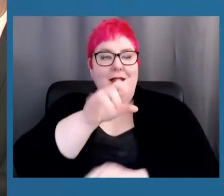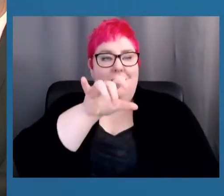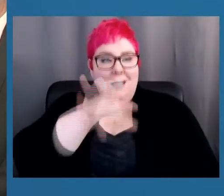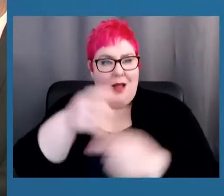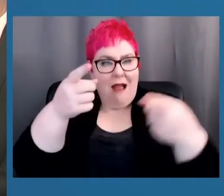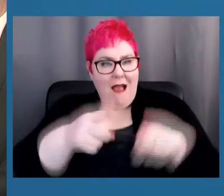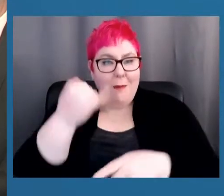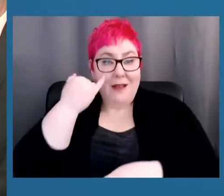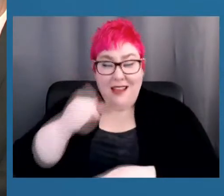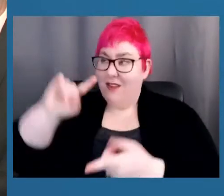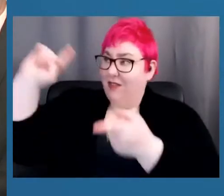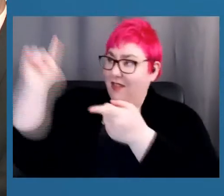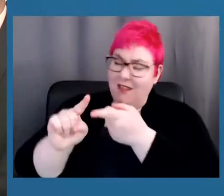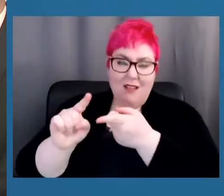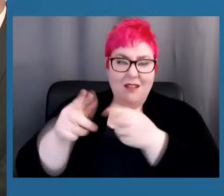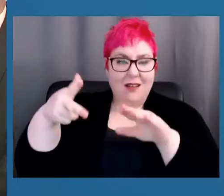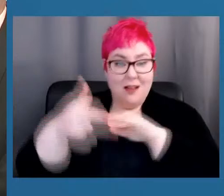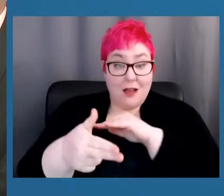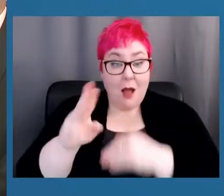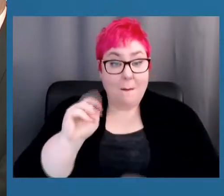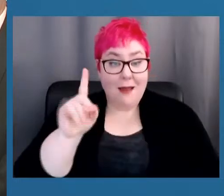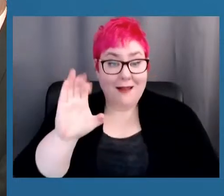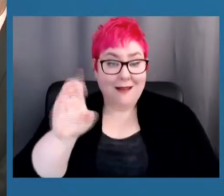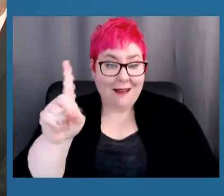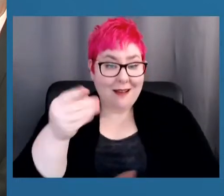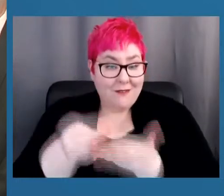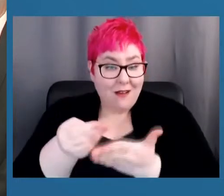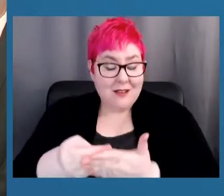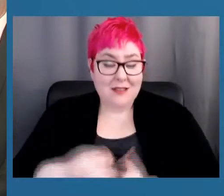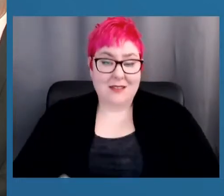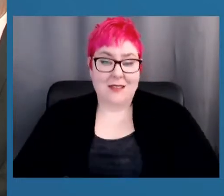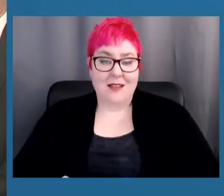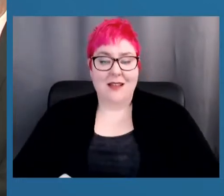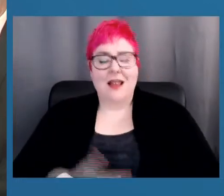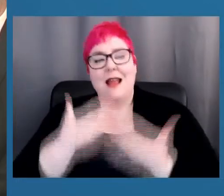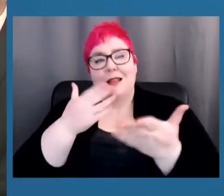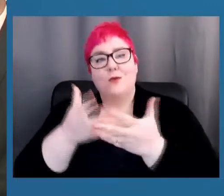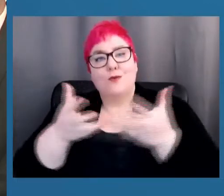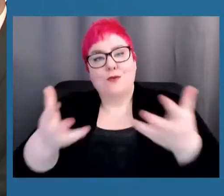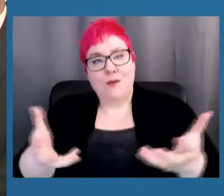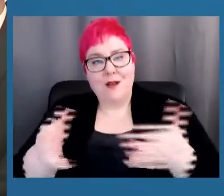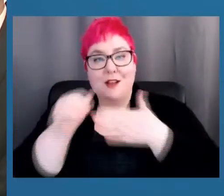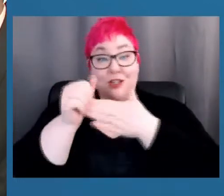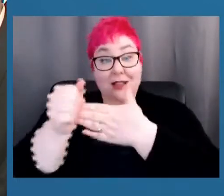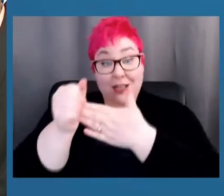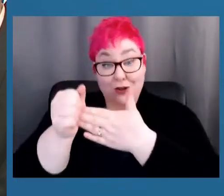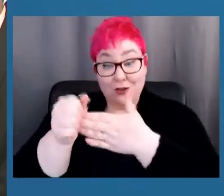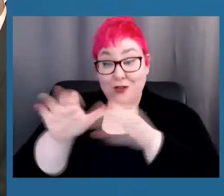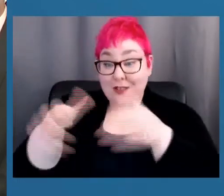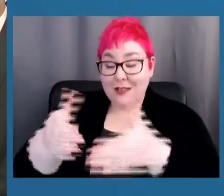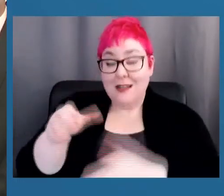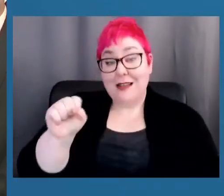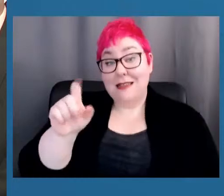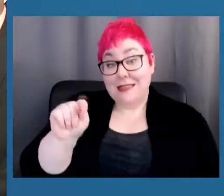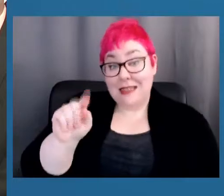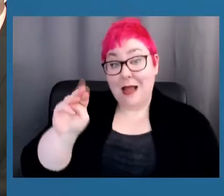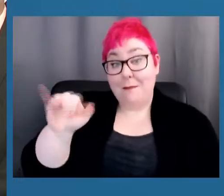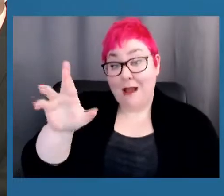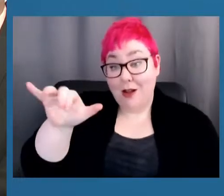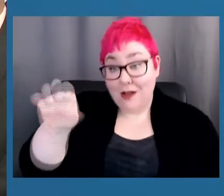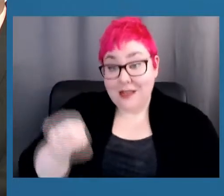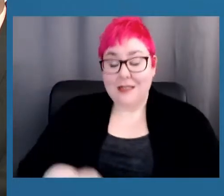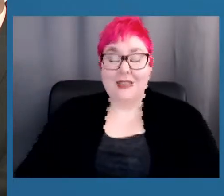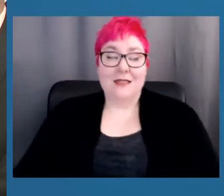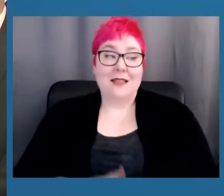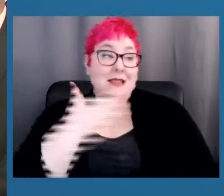funds would have here in New York. And of course, thank you so much to the leadership of St. Mary's, to the